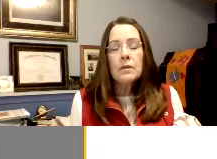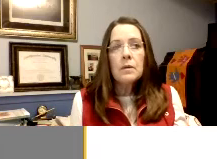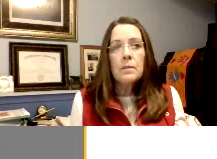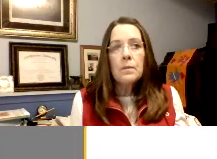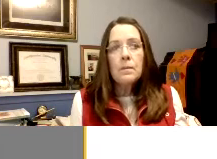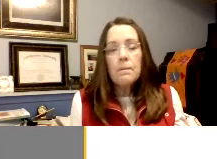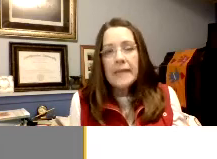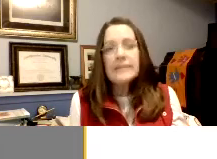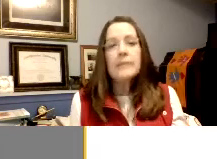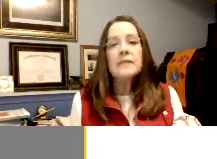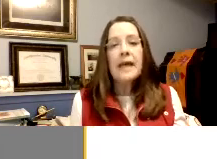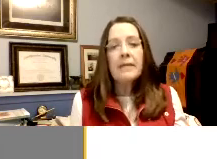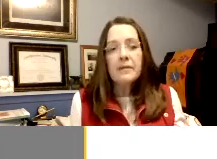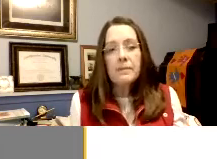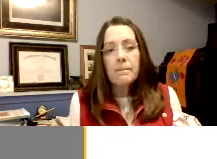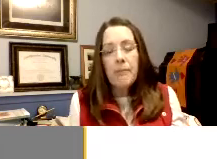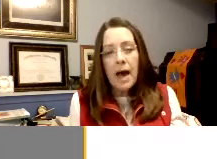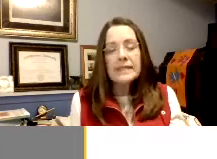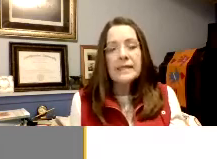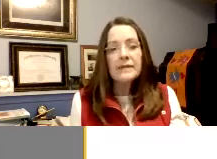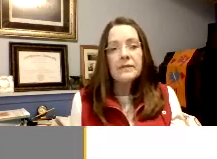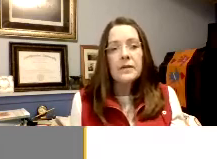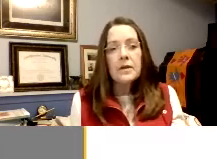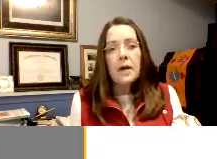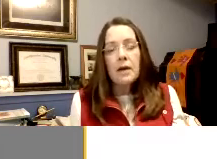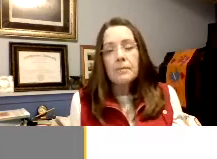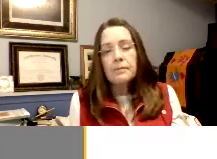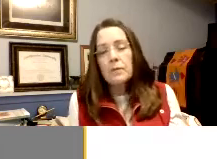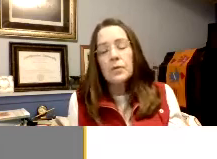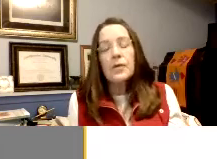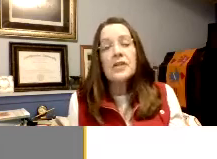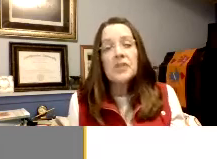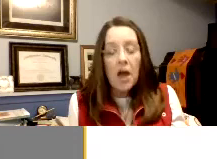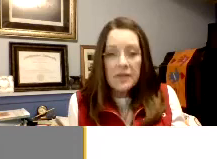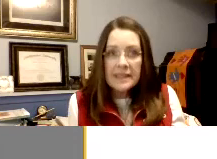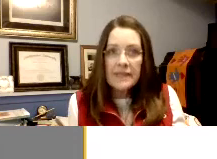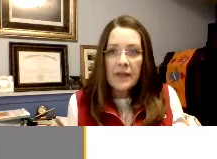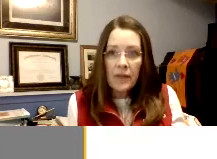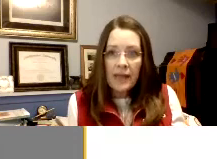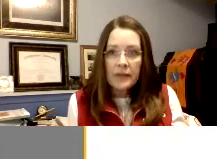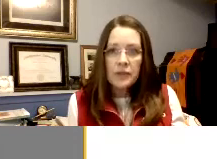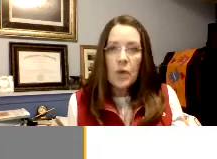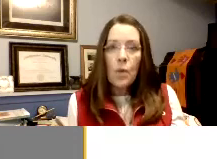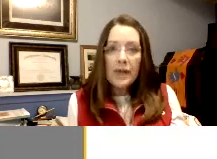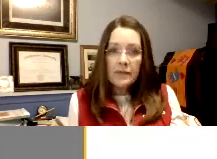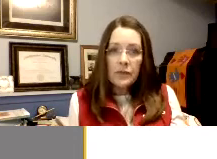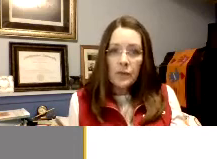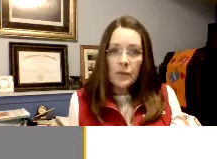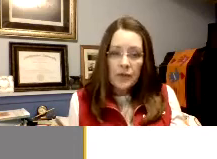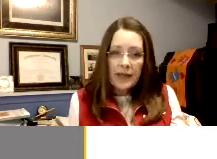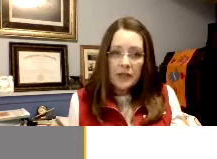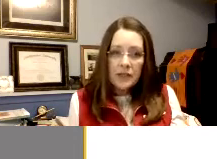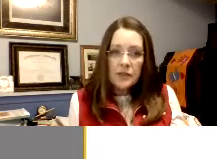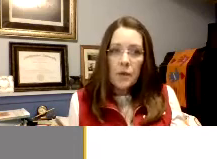will make some type of positive progression on the CVI range when given the